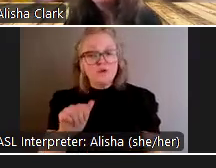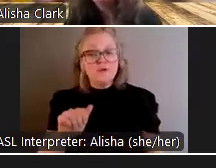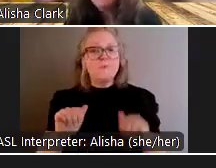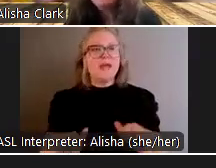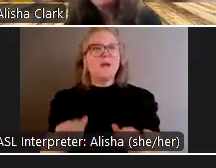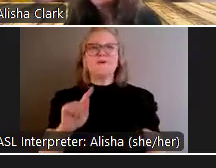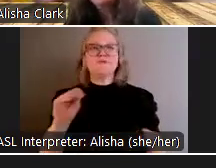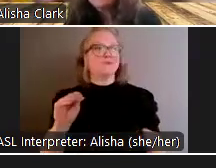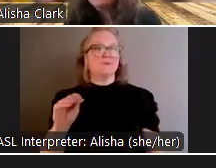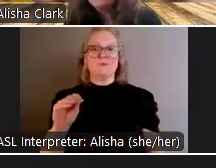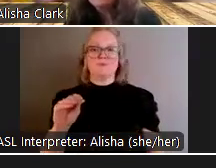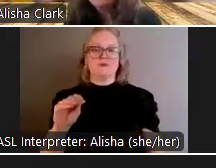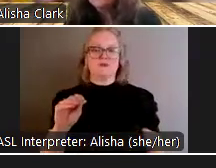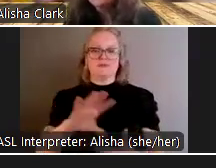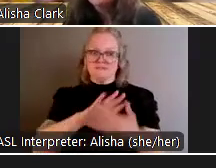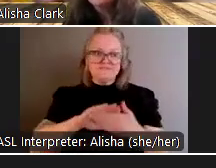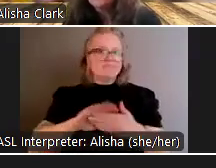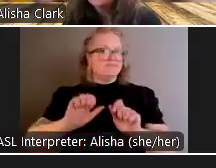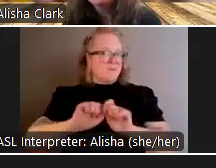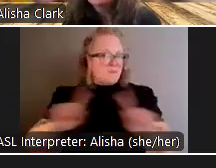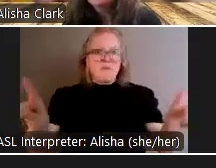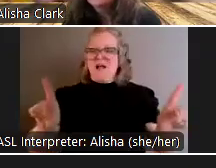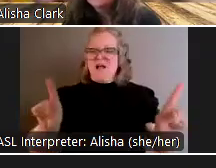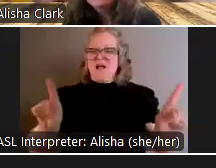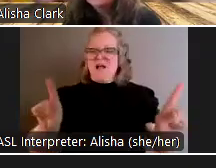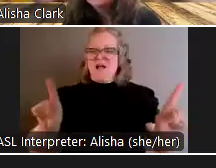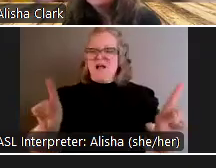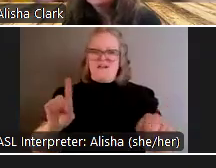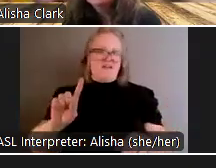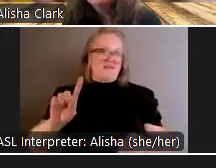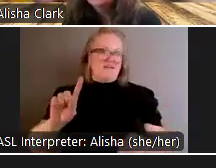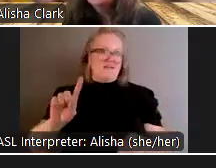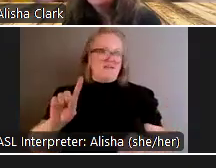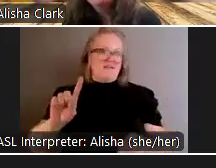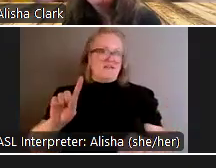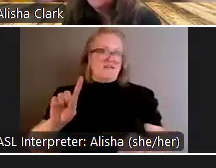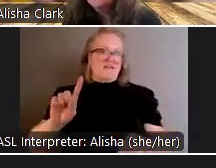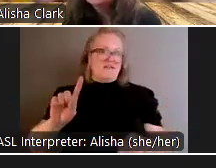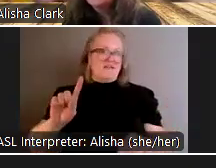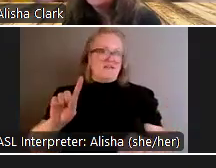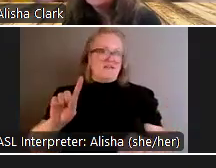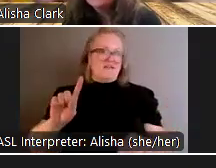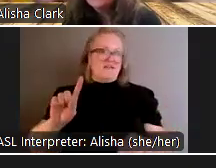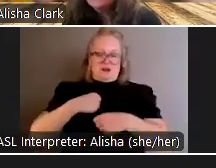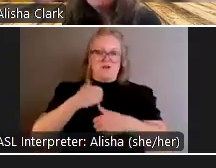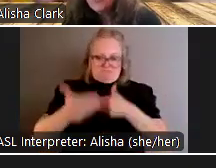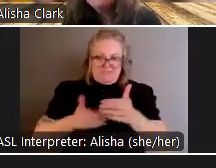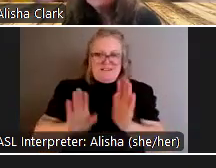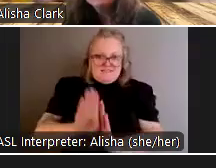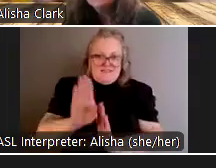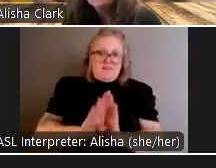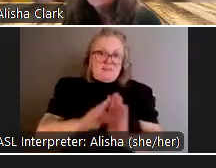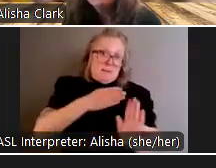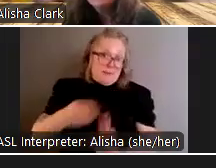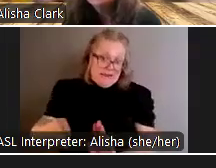put all them out on day one, right? We are working through a plan to be approved by the Secretary of the